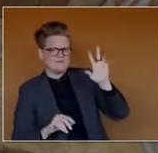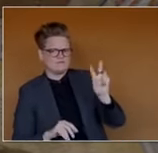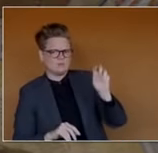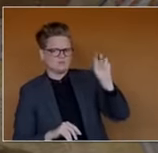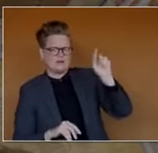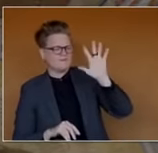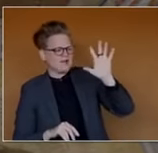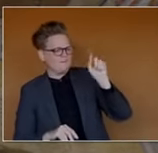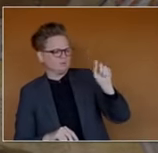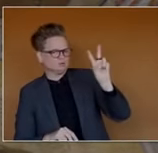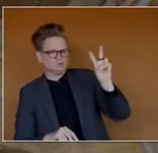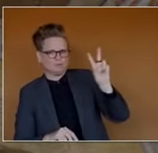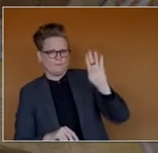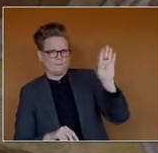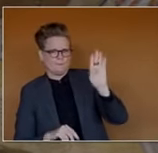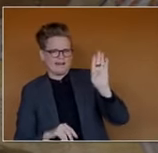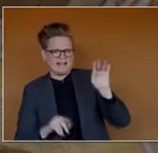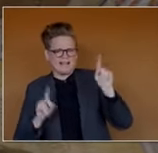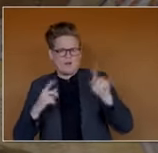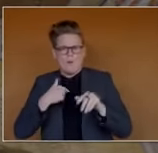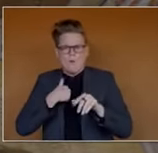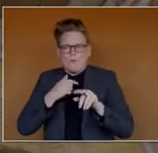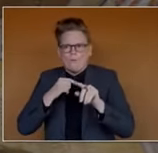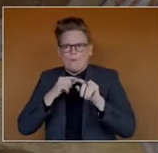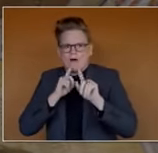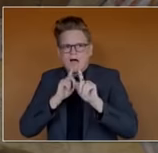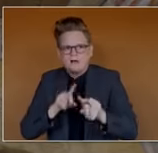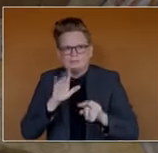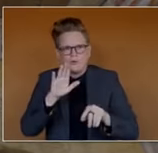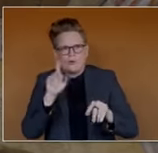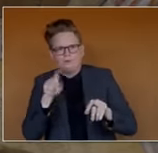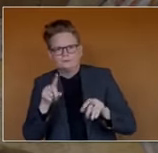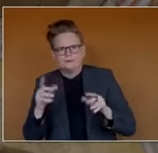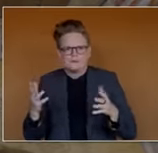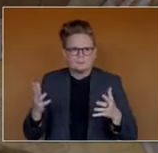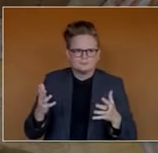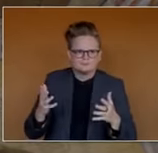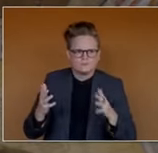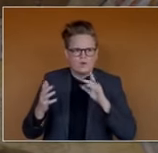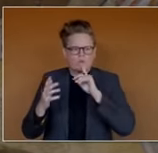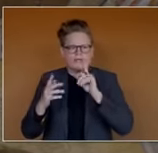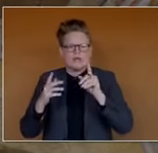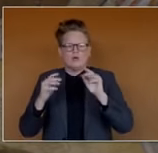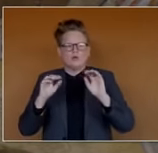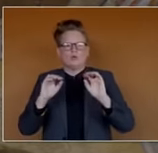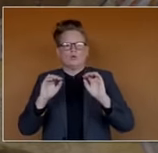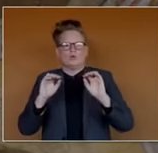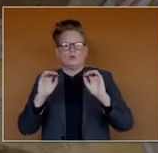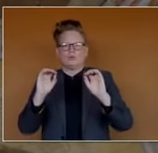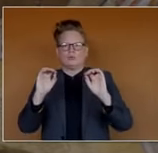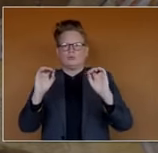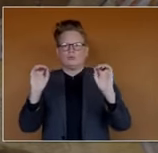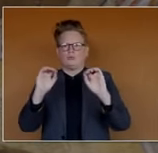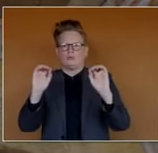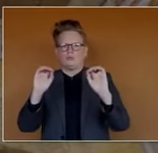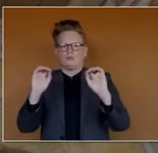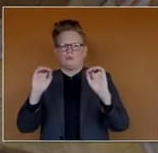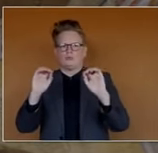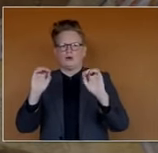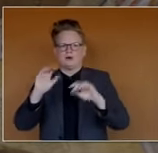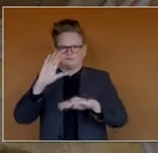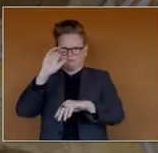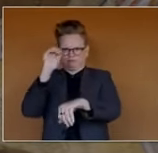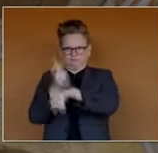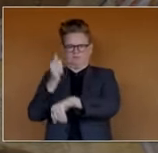out. So the answer to the question is there is no readily reliable information that we